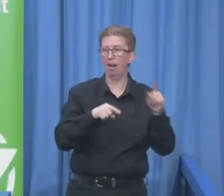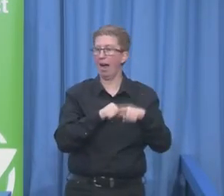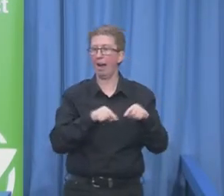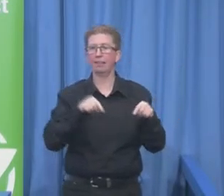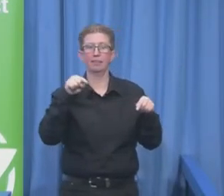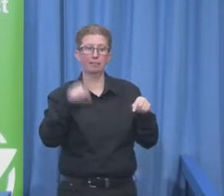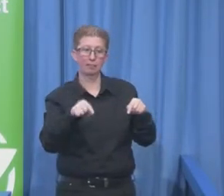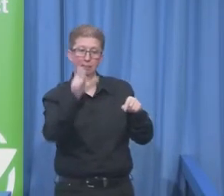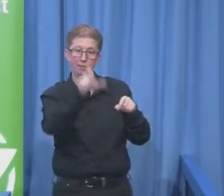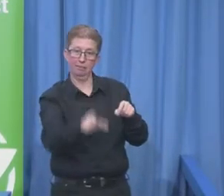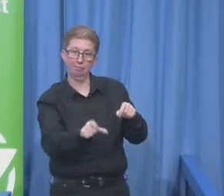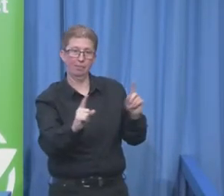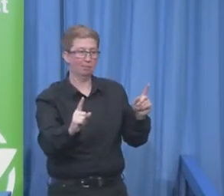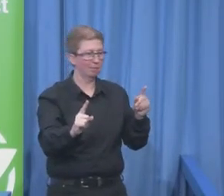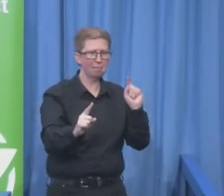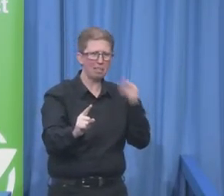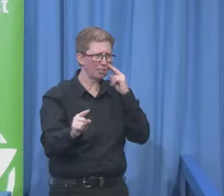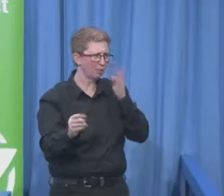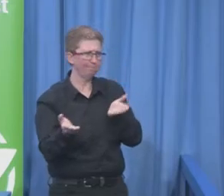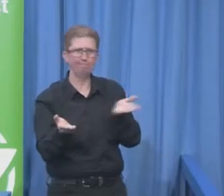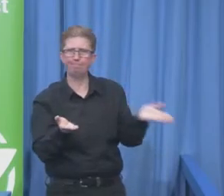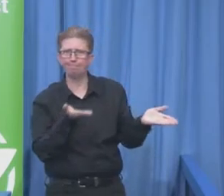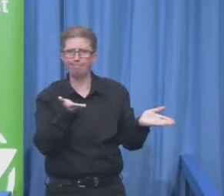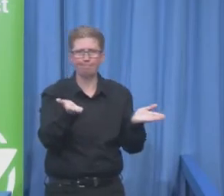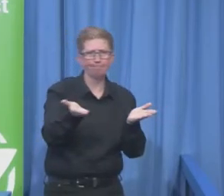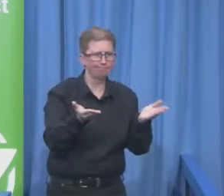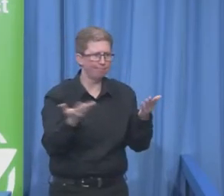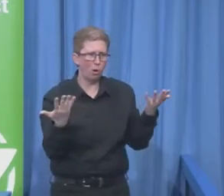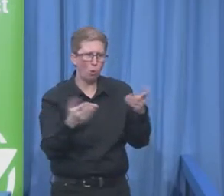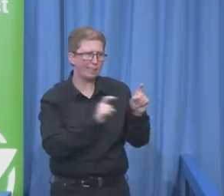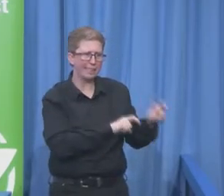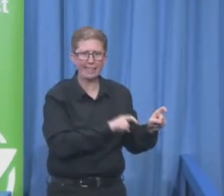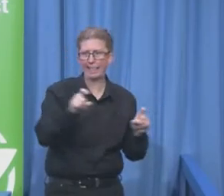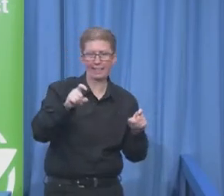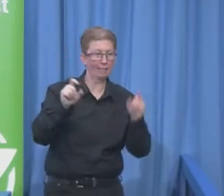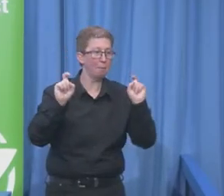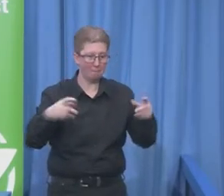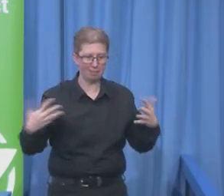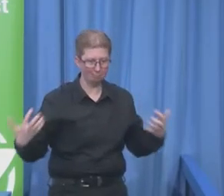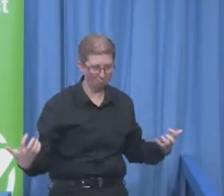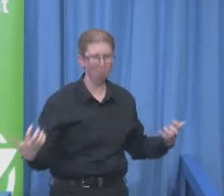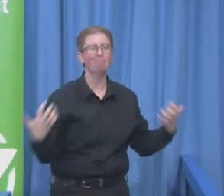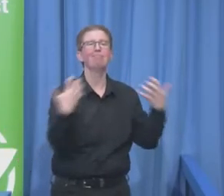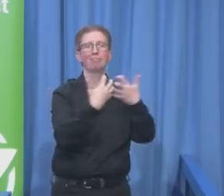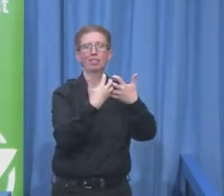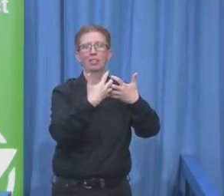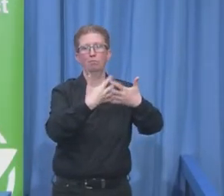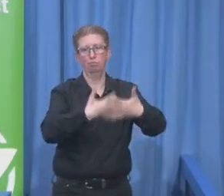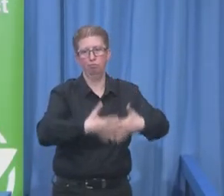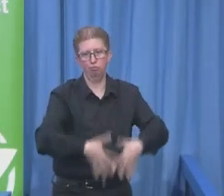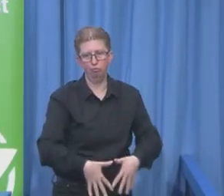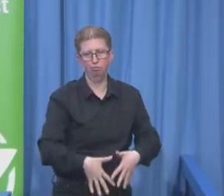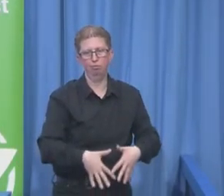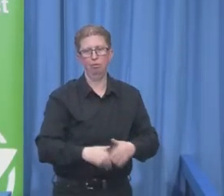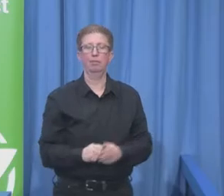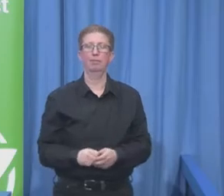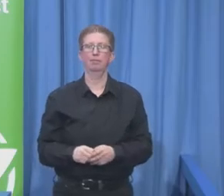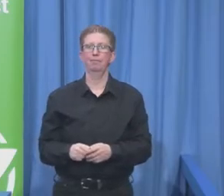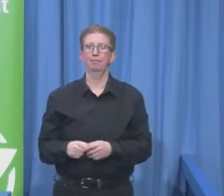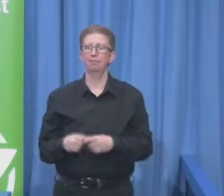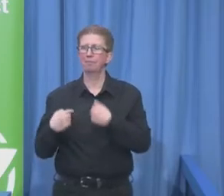at the job descriptions, we identify what are the essential functions, which are the marginal functions, and we help the organization to